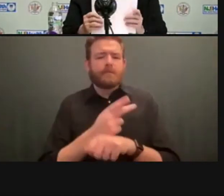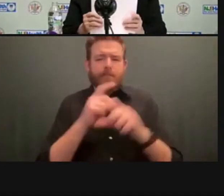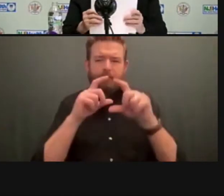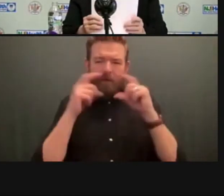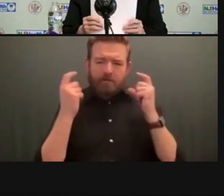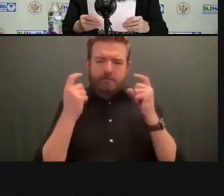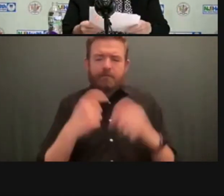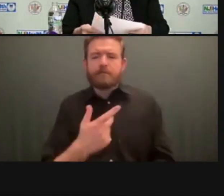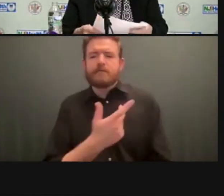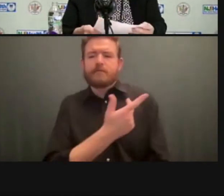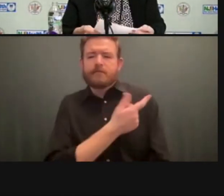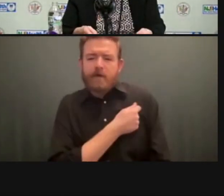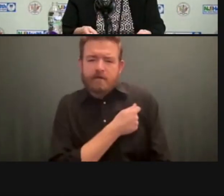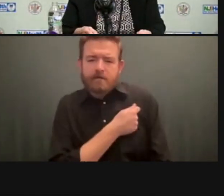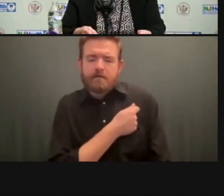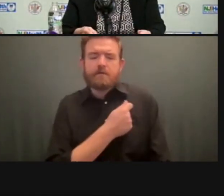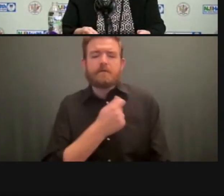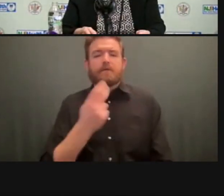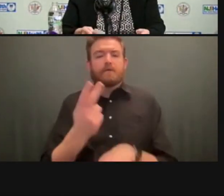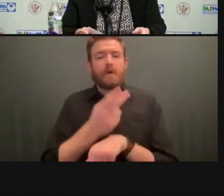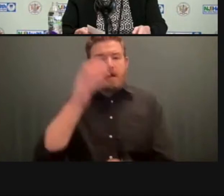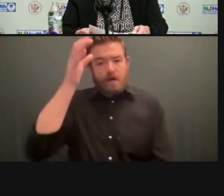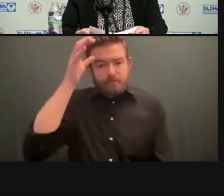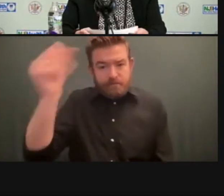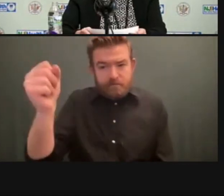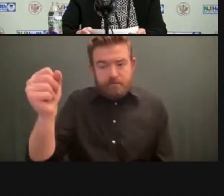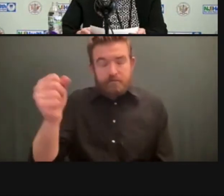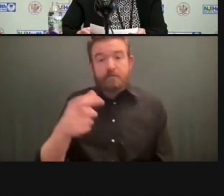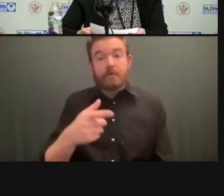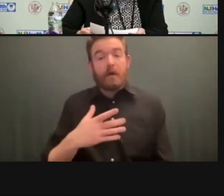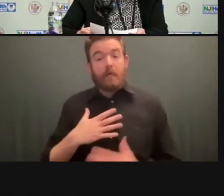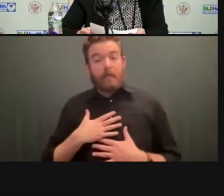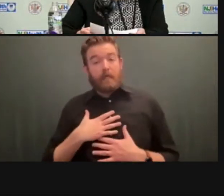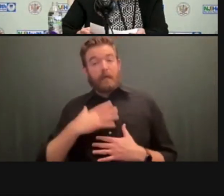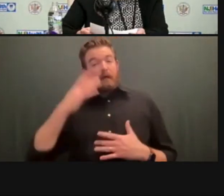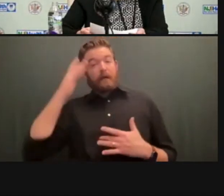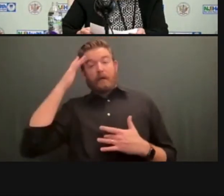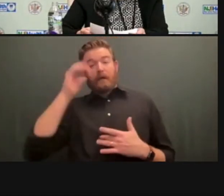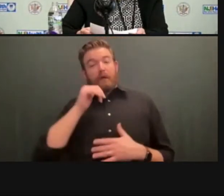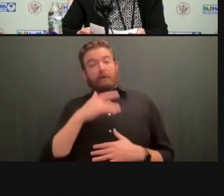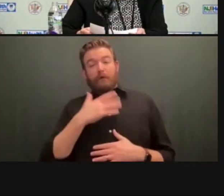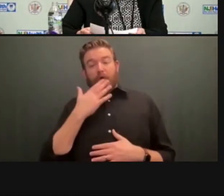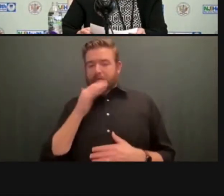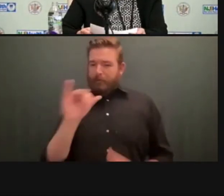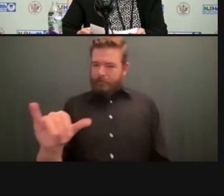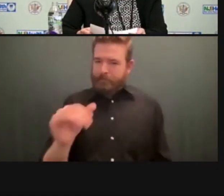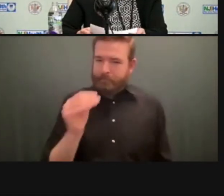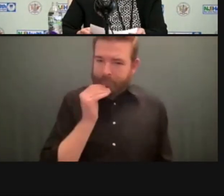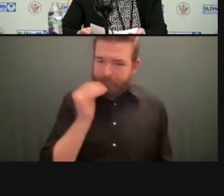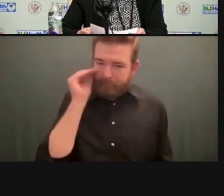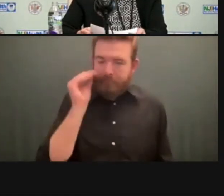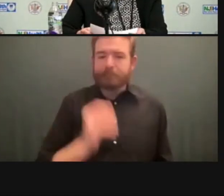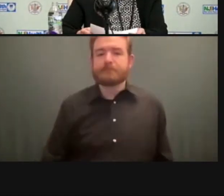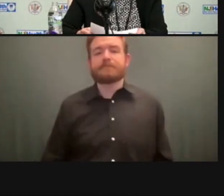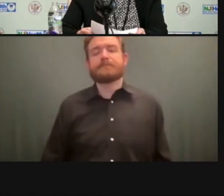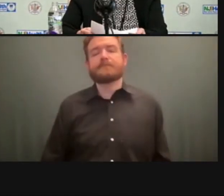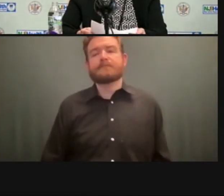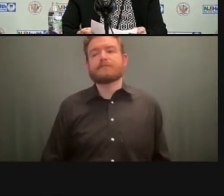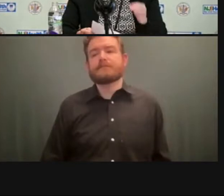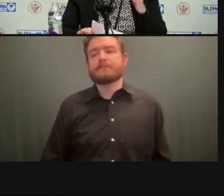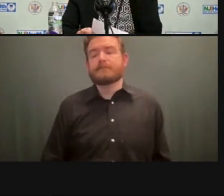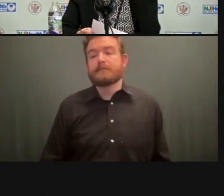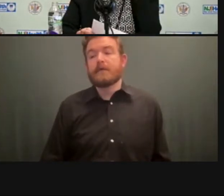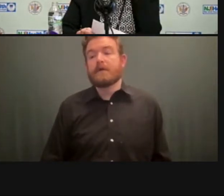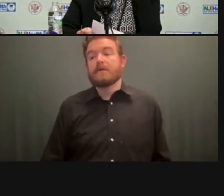feel ill. And with the winter weather today, please take it easy on the roads, particularly in the south, and let the plows and spreaders do their